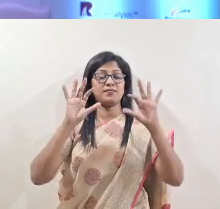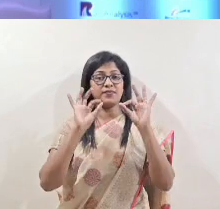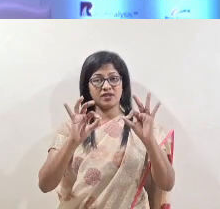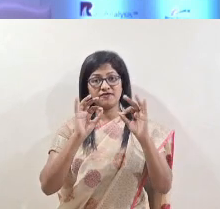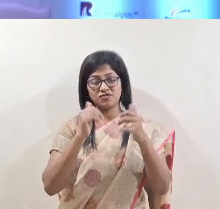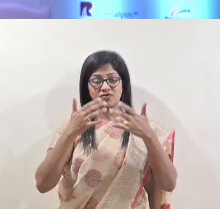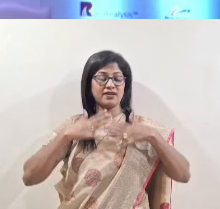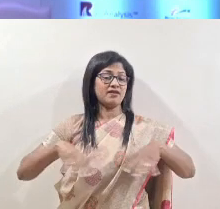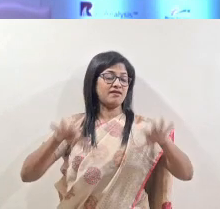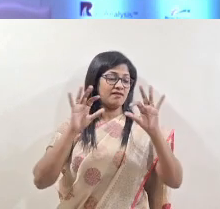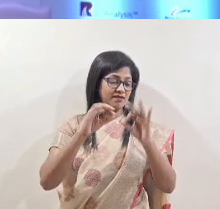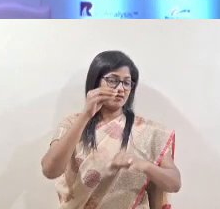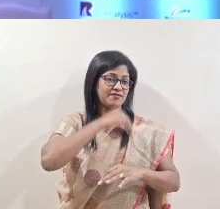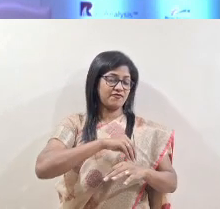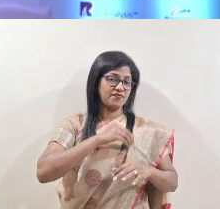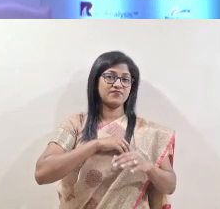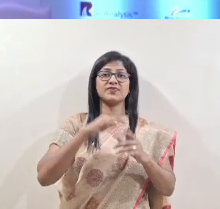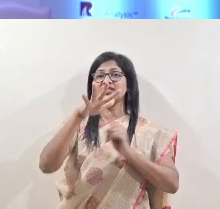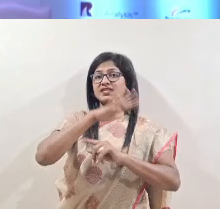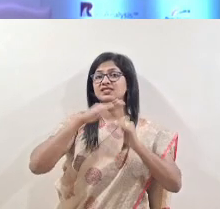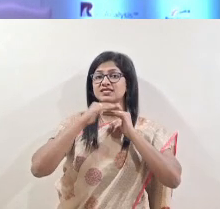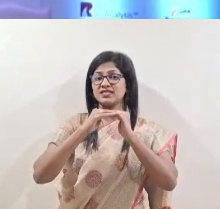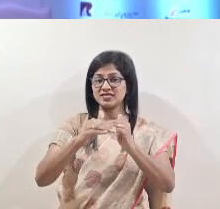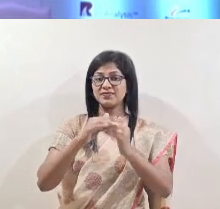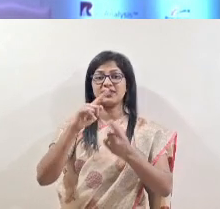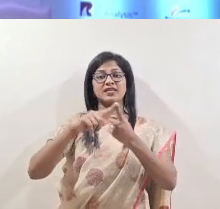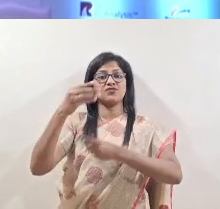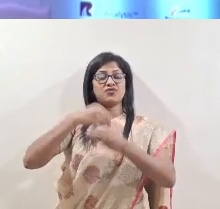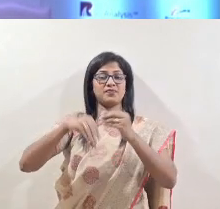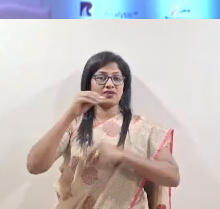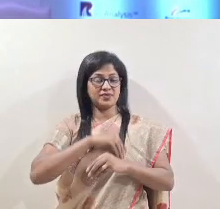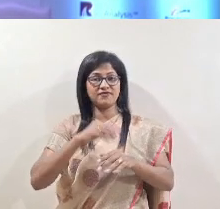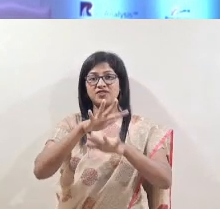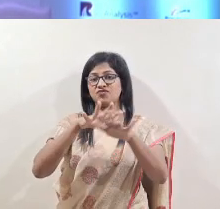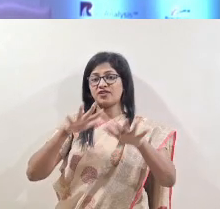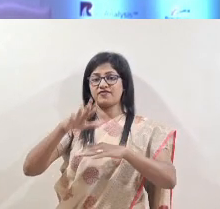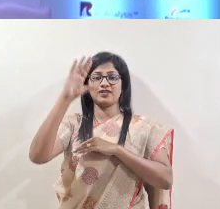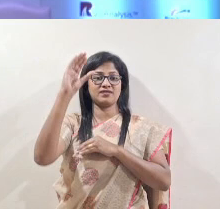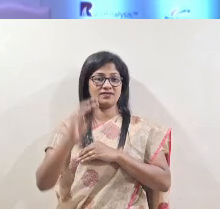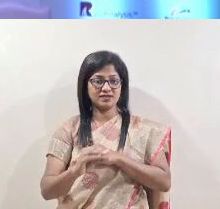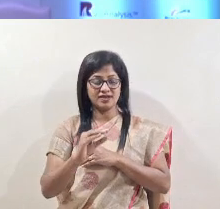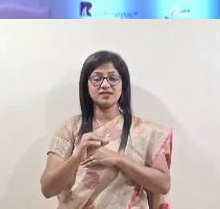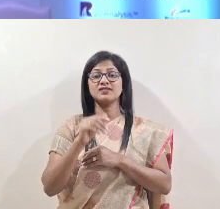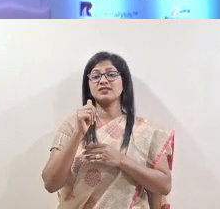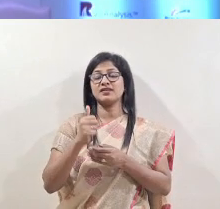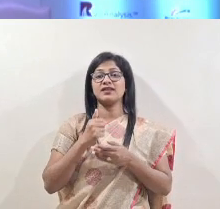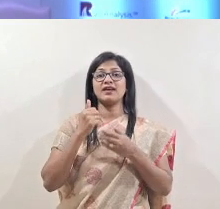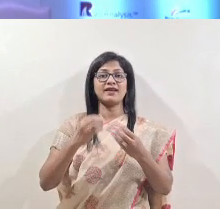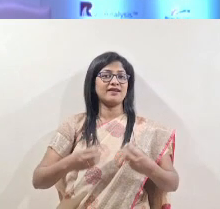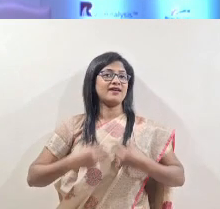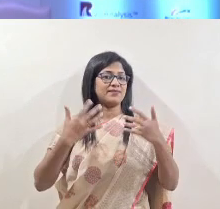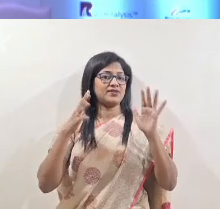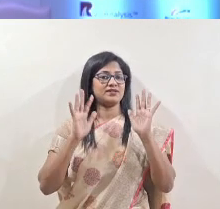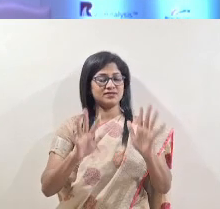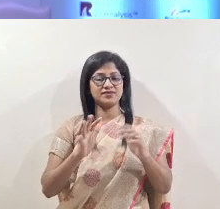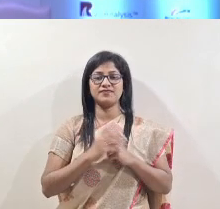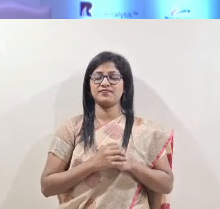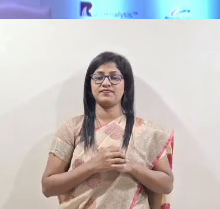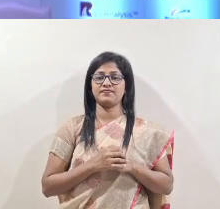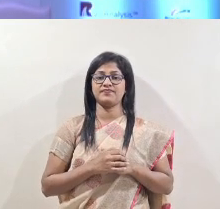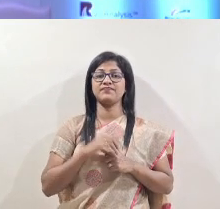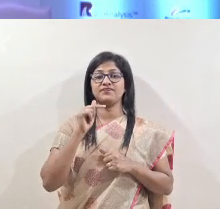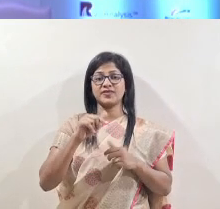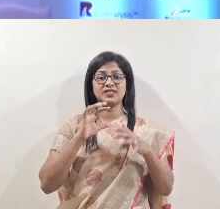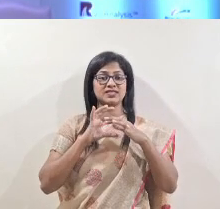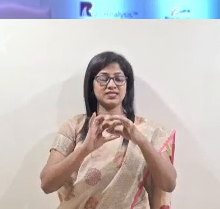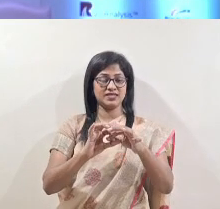health, sustainable in nature, economic benefits, it reduces traffic congestions, it gives sense of happiness, and also it is